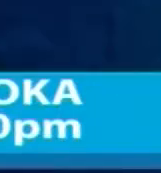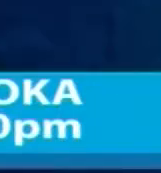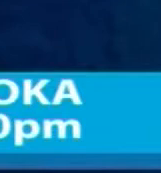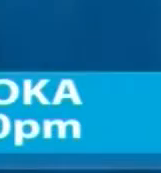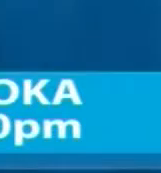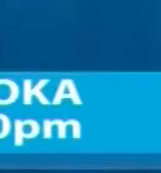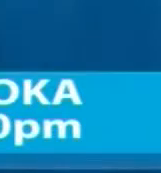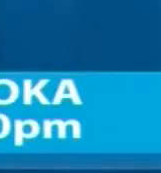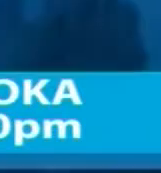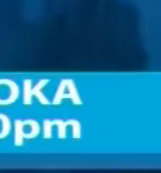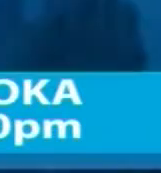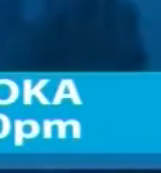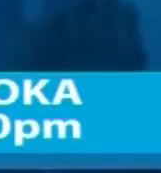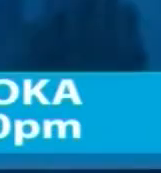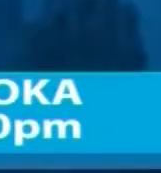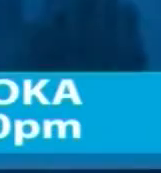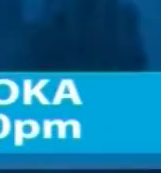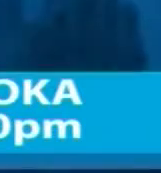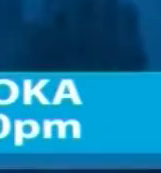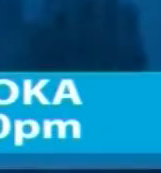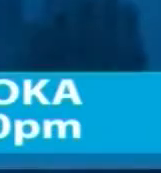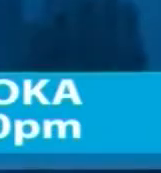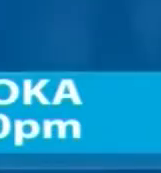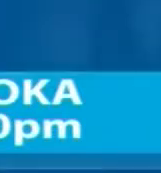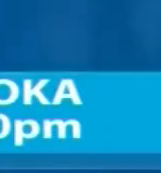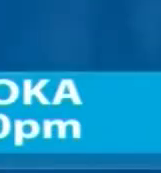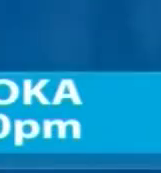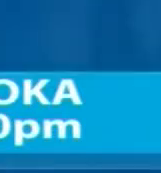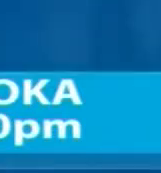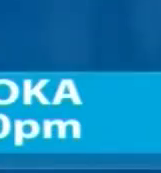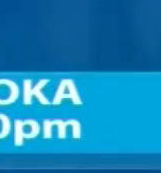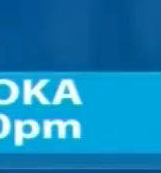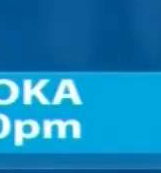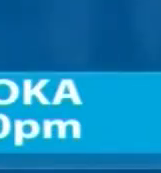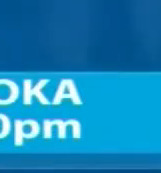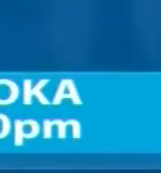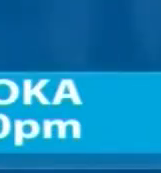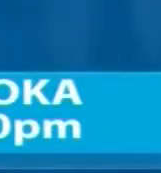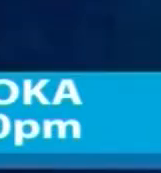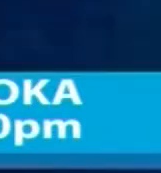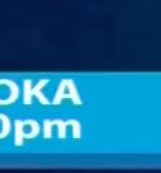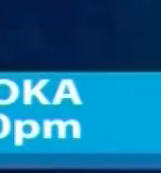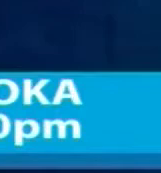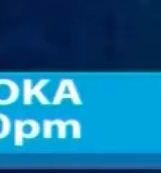Ashok's defeat. Before you're going to defeat me? So what happened?